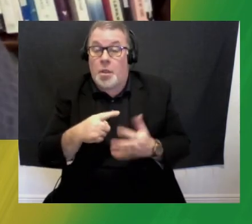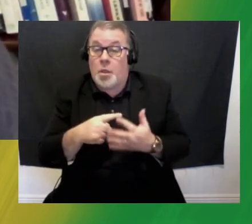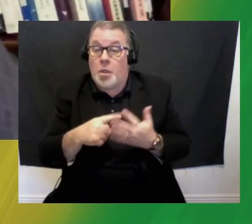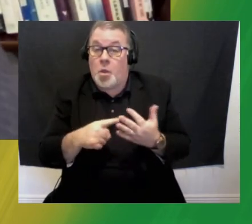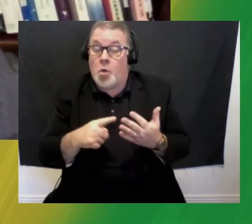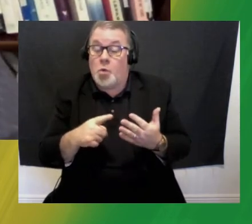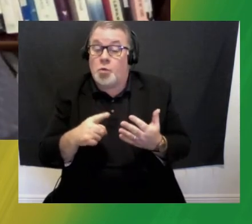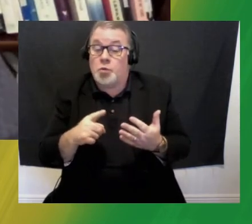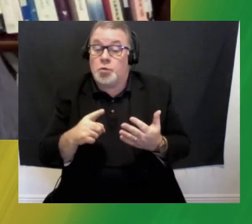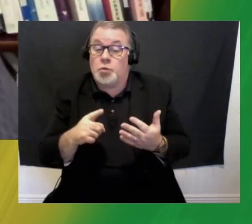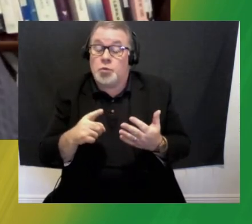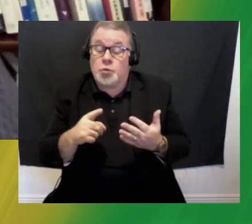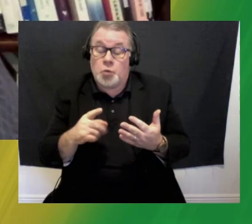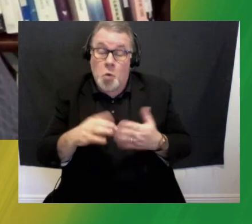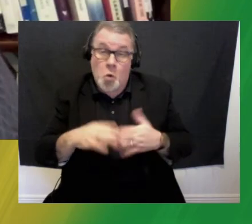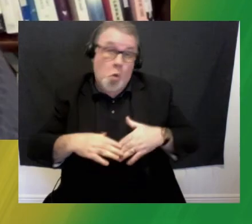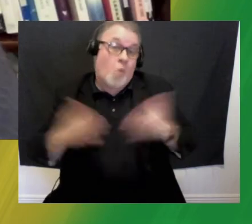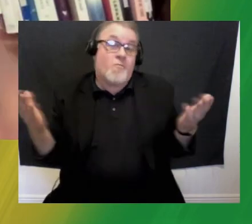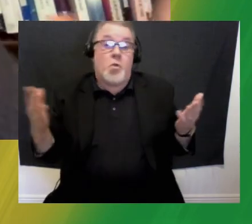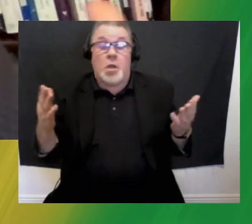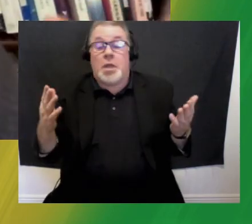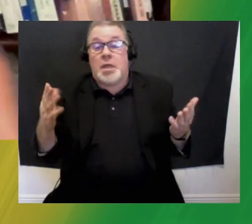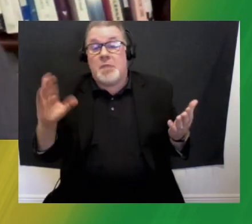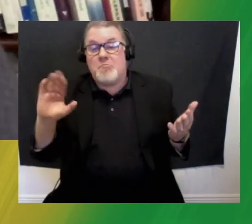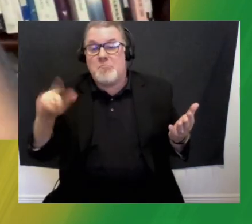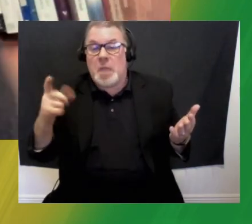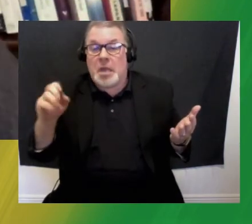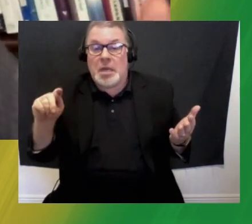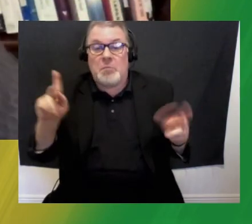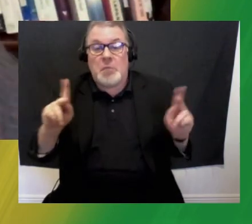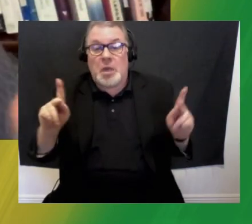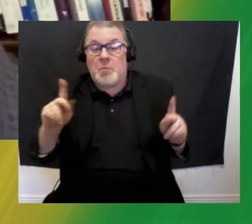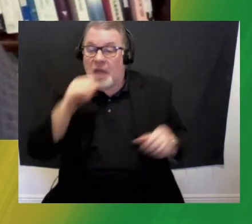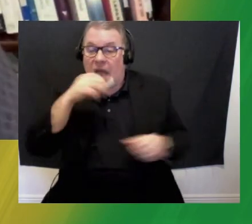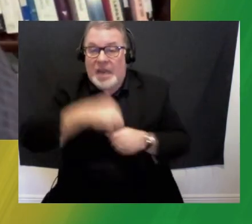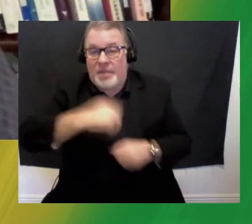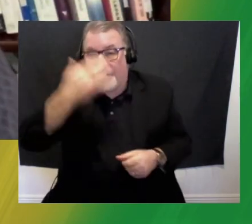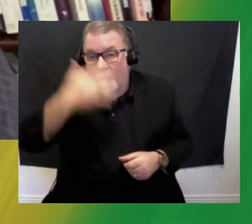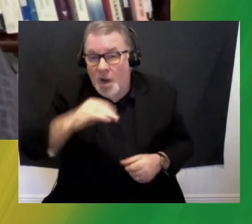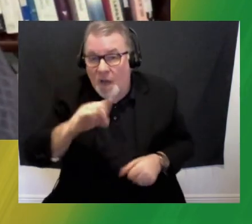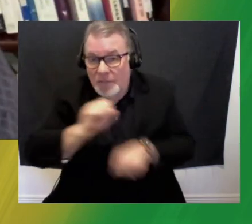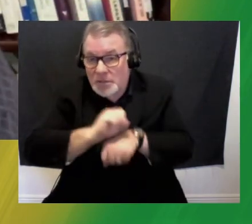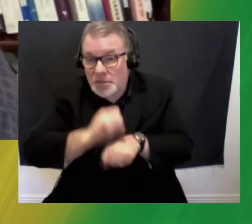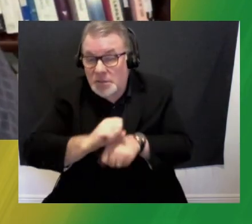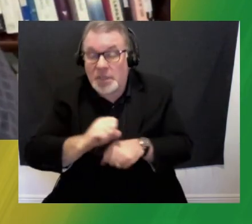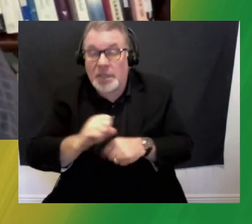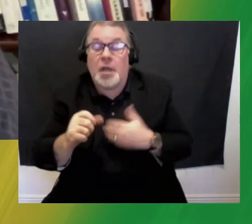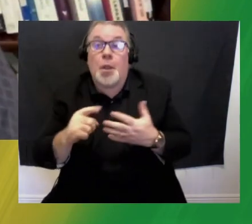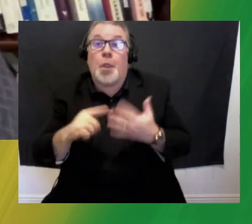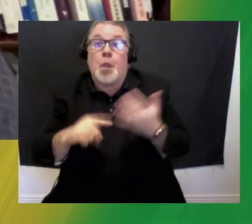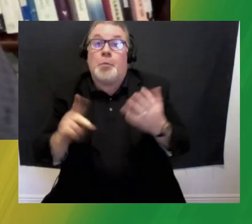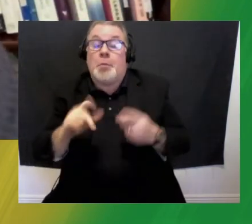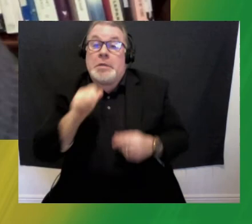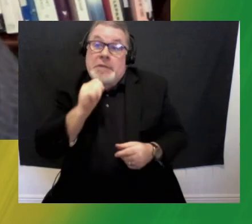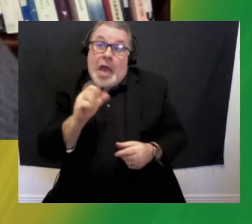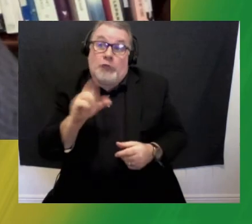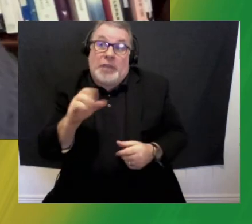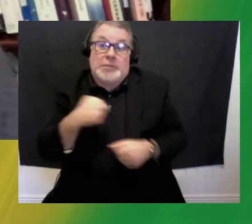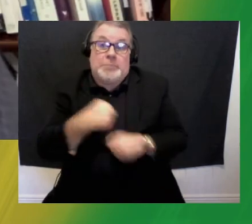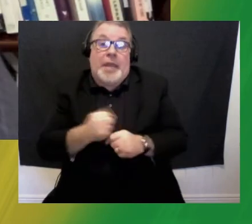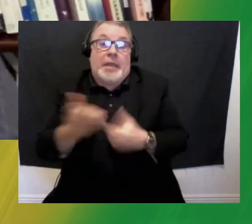intentionally bigoted people are not in the front office, even if there's no overtly racist folks making hiring decisions, whether it's in